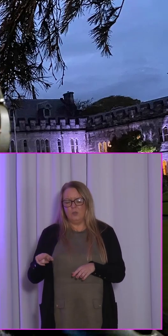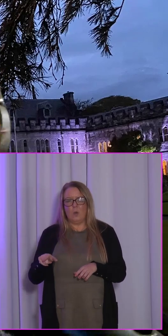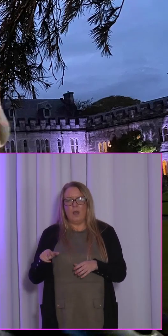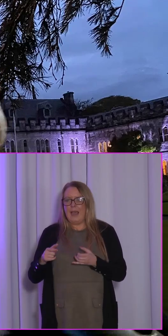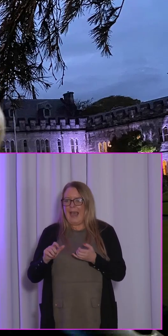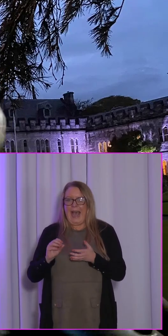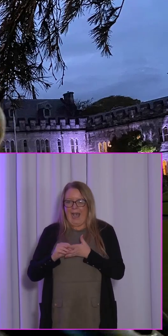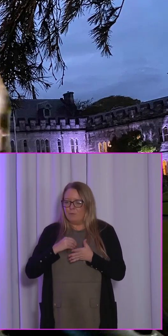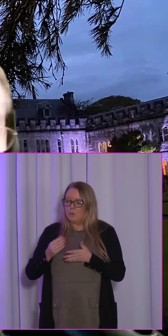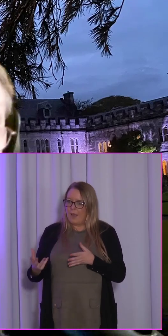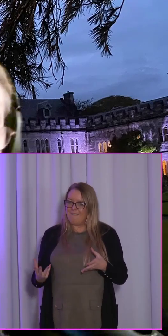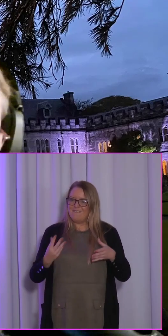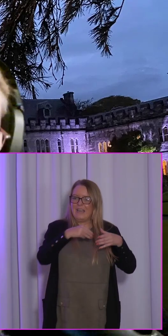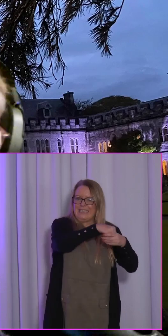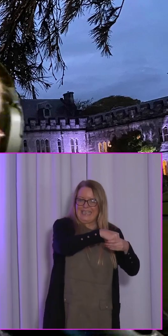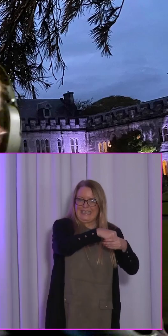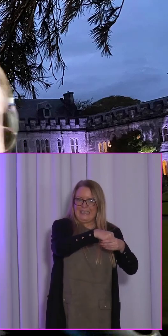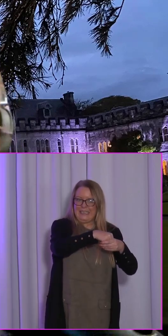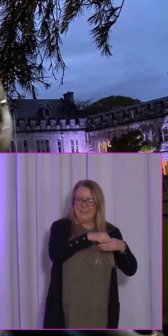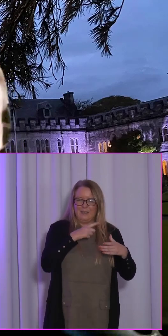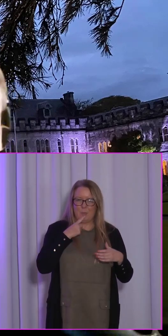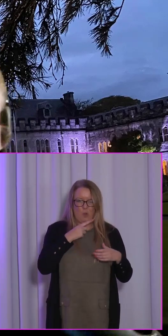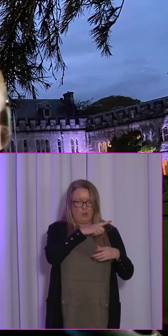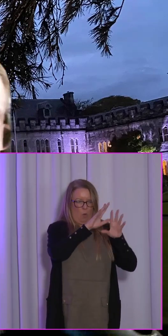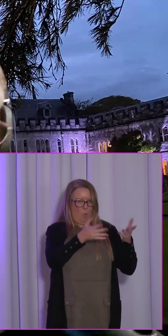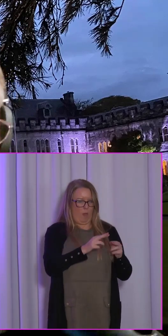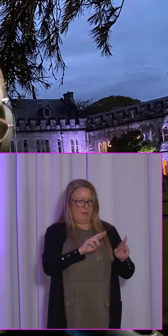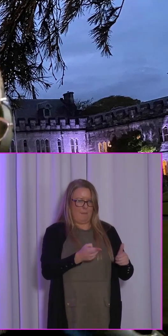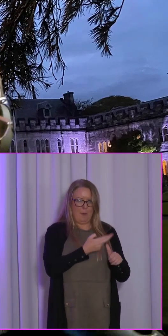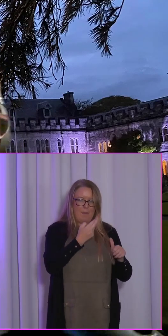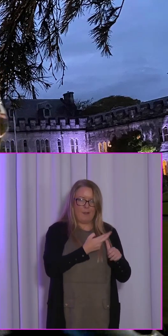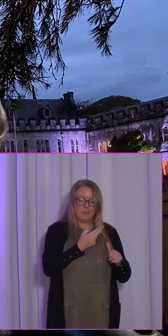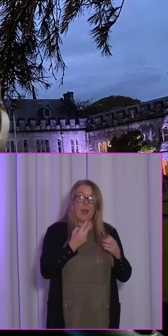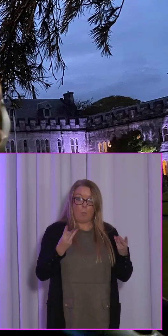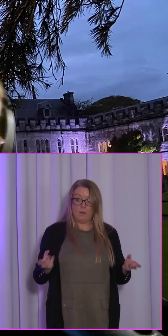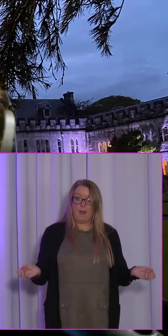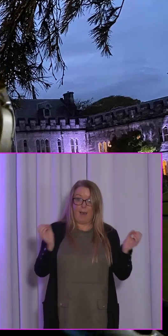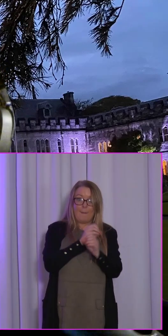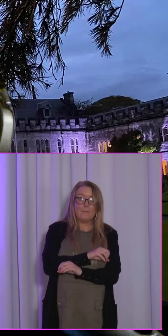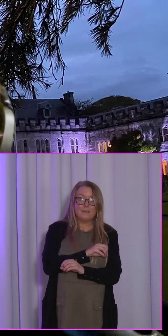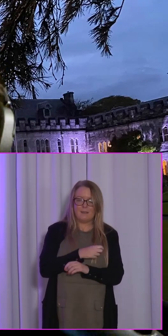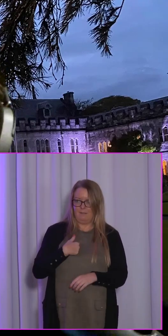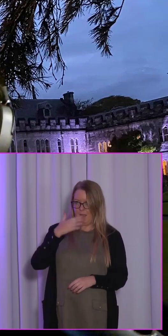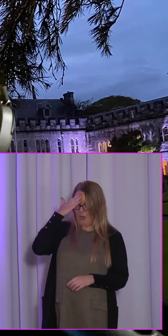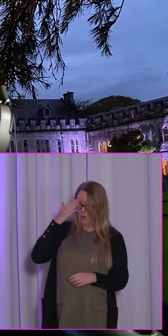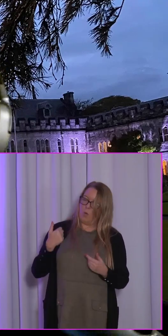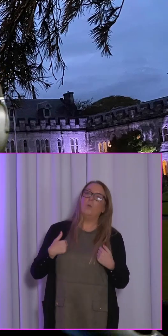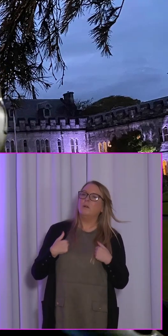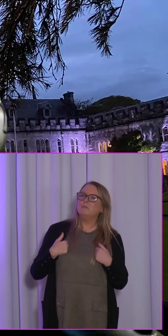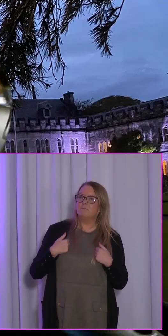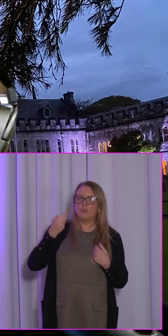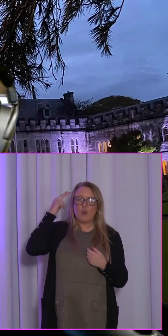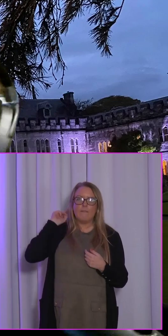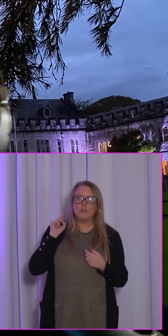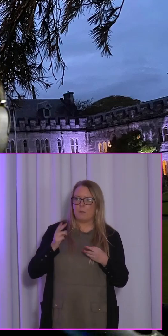fit into a world that's just not prepared for them. So I want to reverse that and say, well, I know who I am. I'm neurodivergent. I'm proud